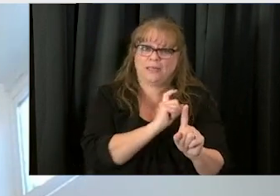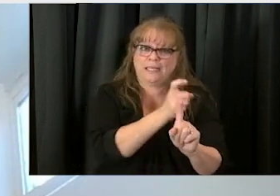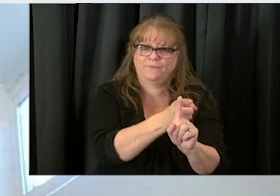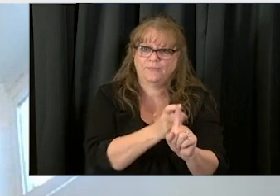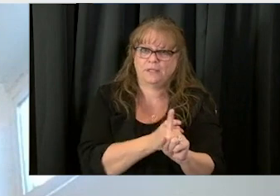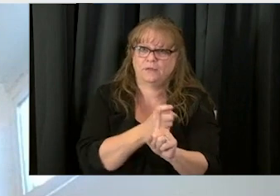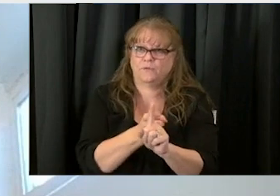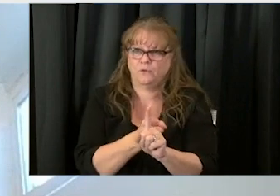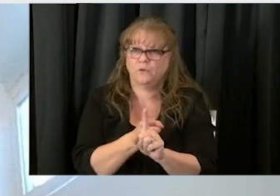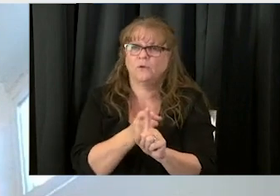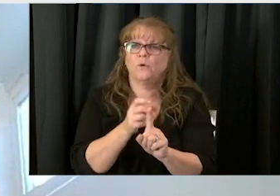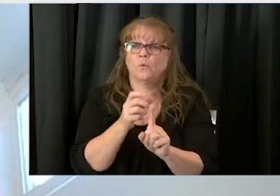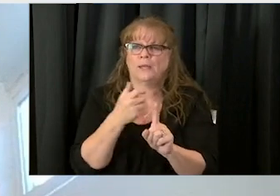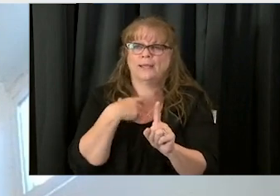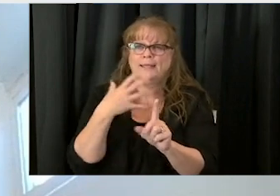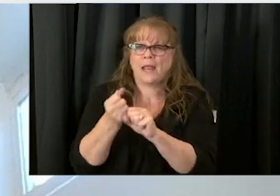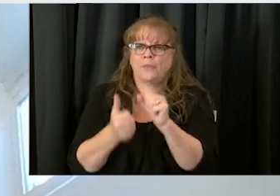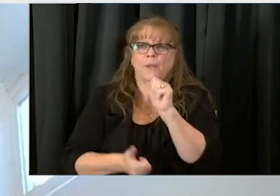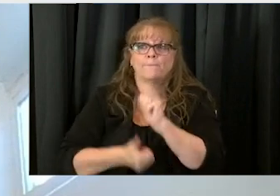that program.